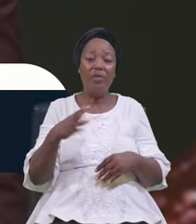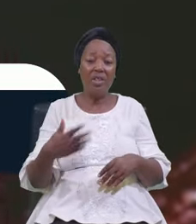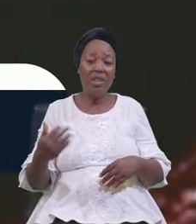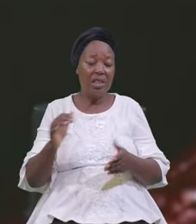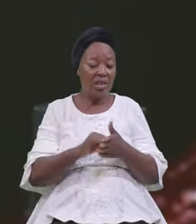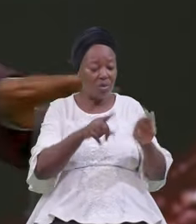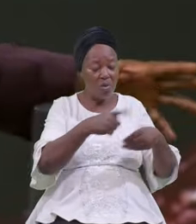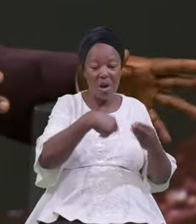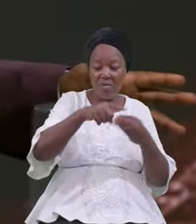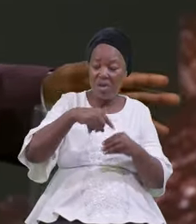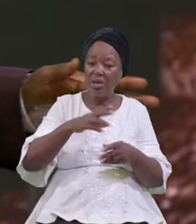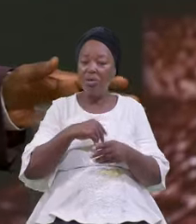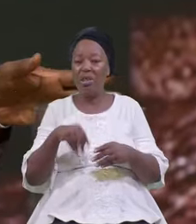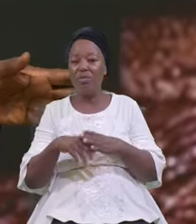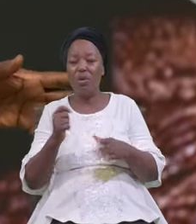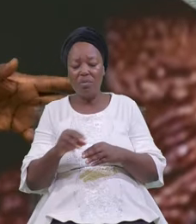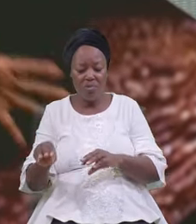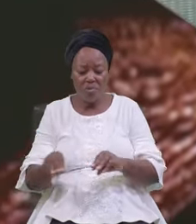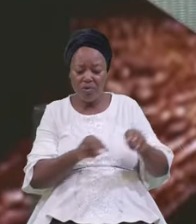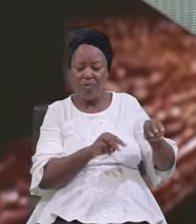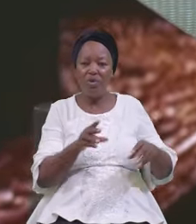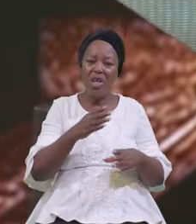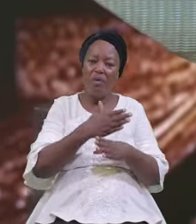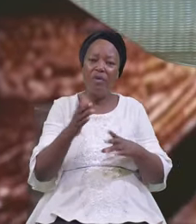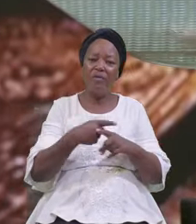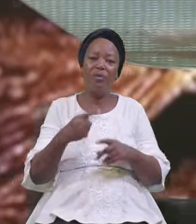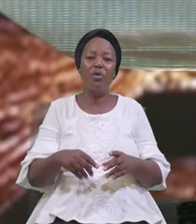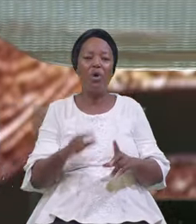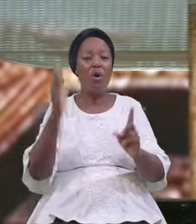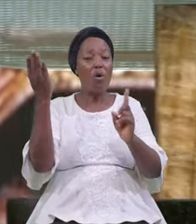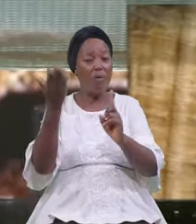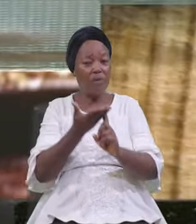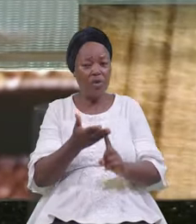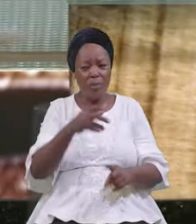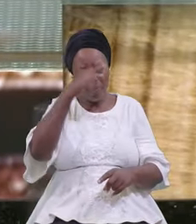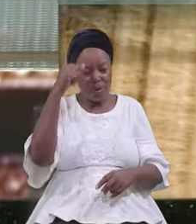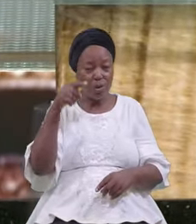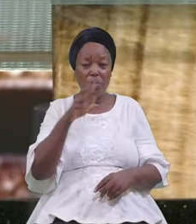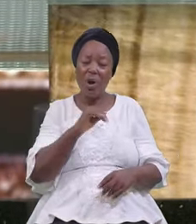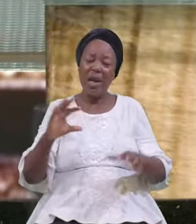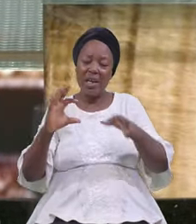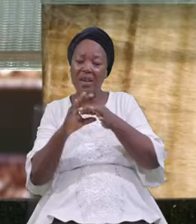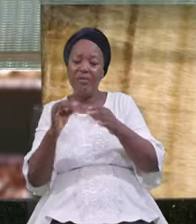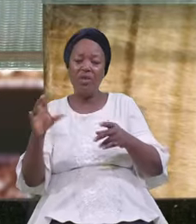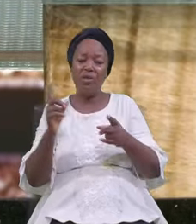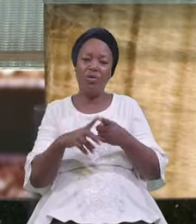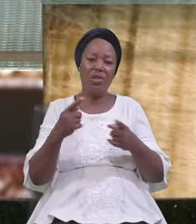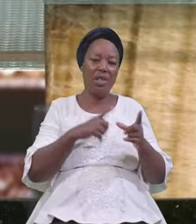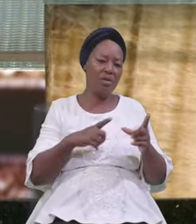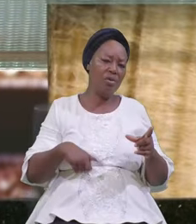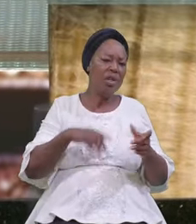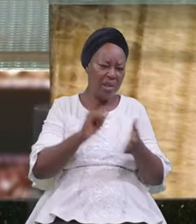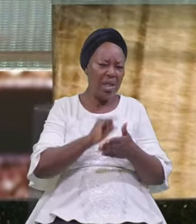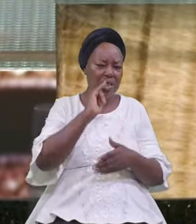go around will shift you away from your conviction, because you are cleaving unto them. That's what he